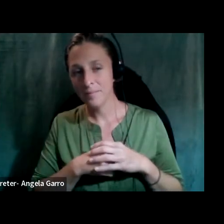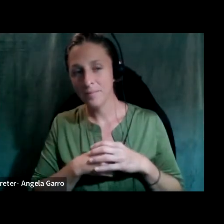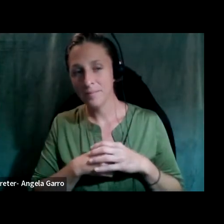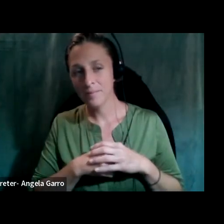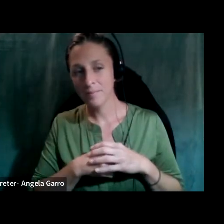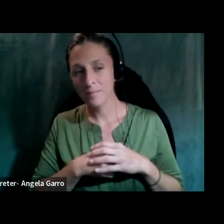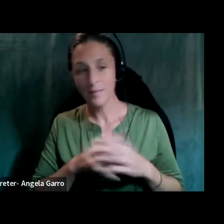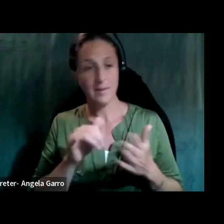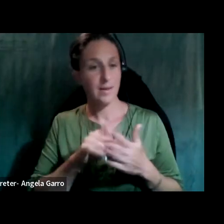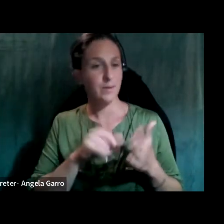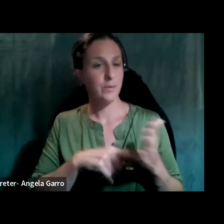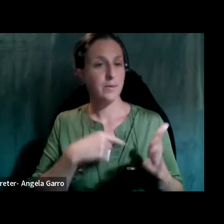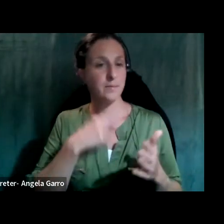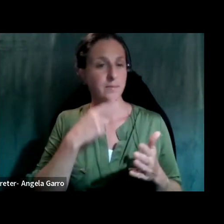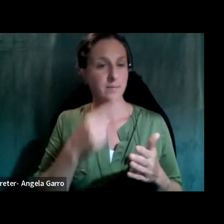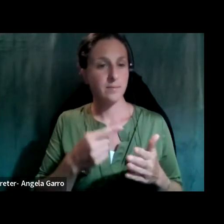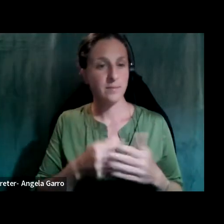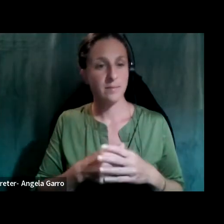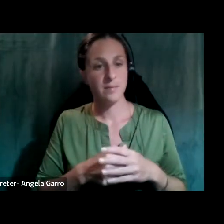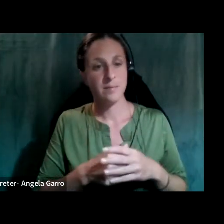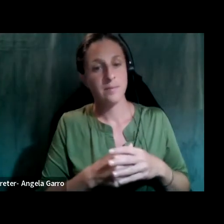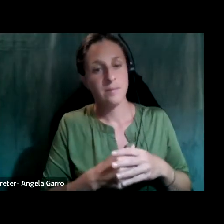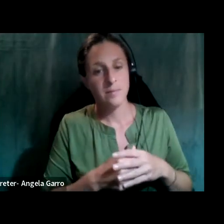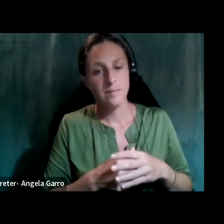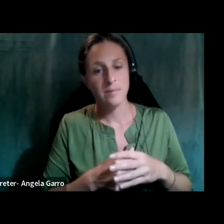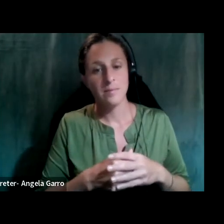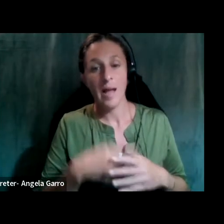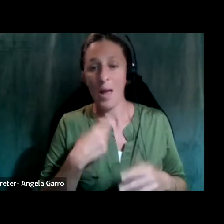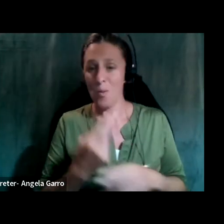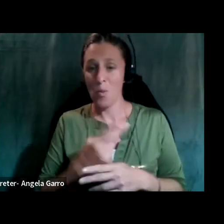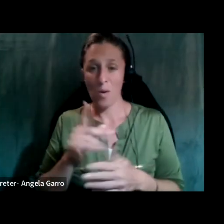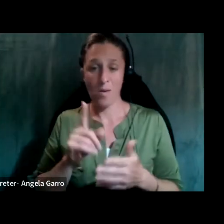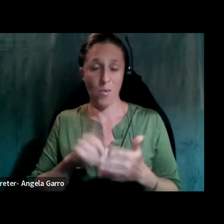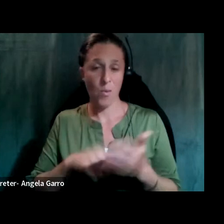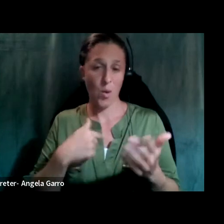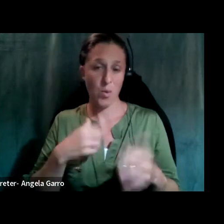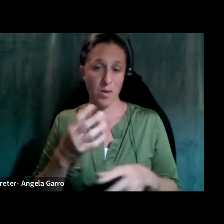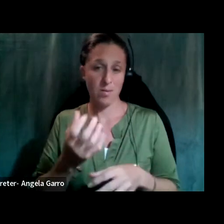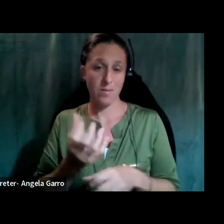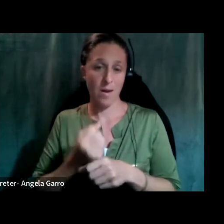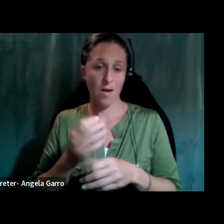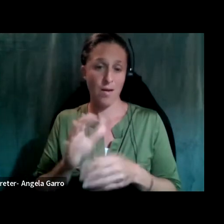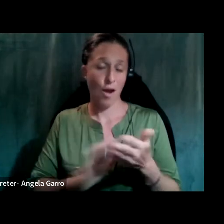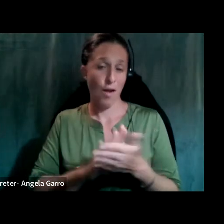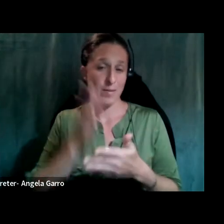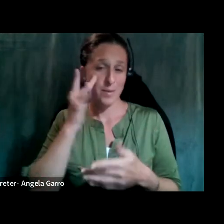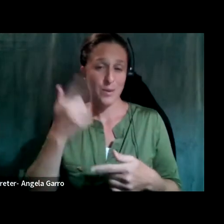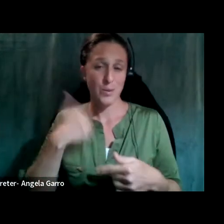that's what I'm saying. Just I just Anyway. wore the one I got in college because we bought those. starting-